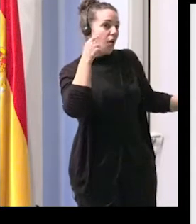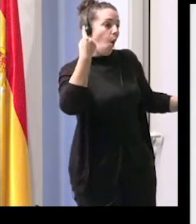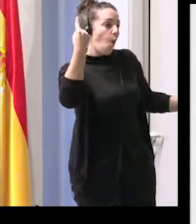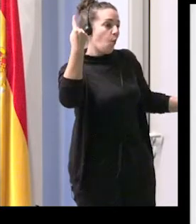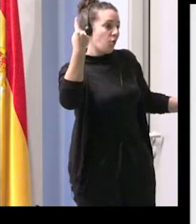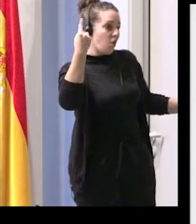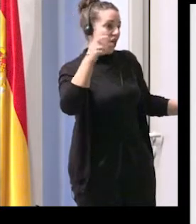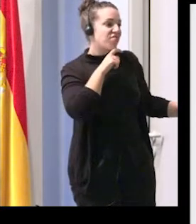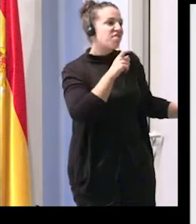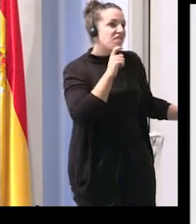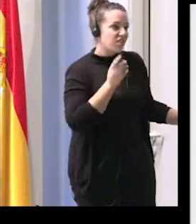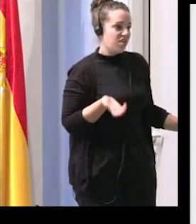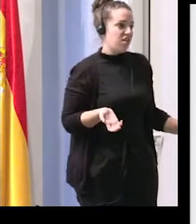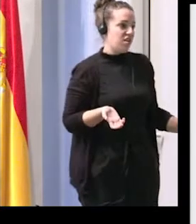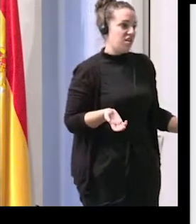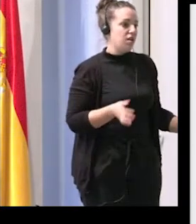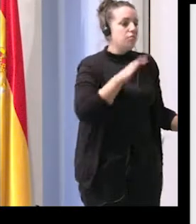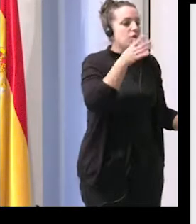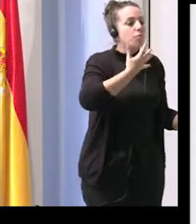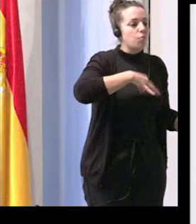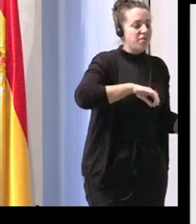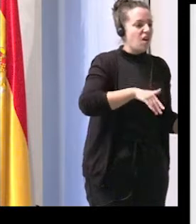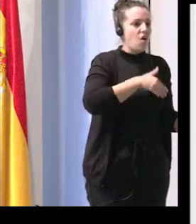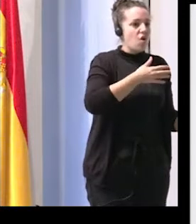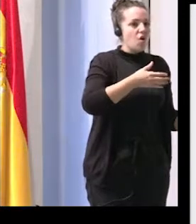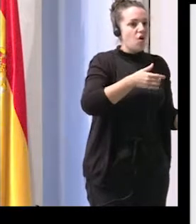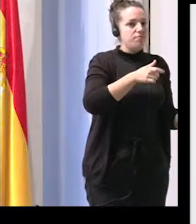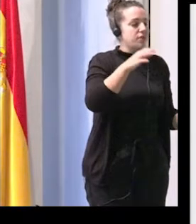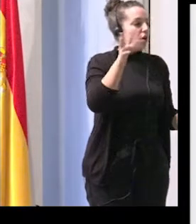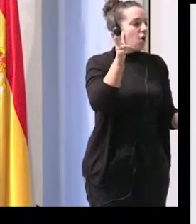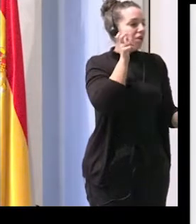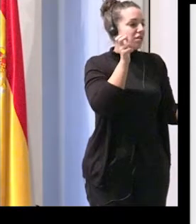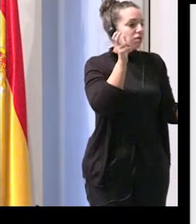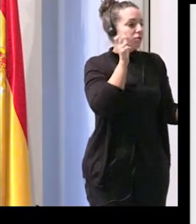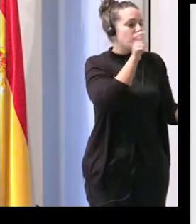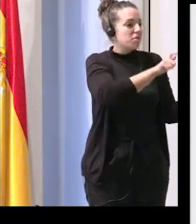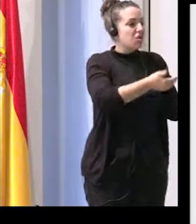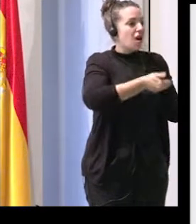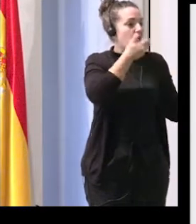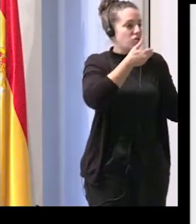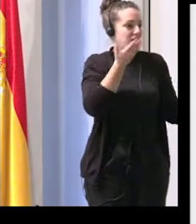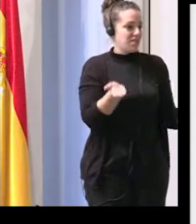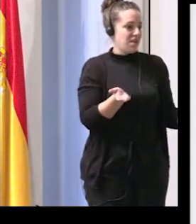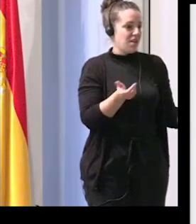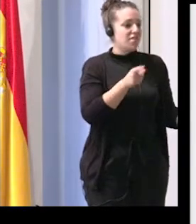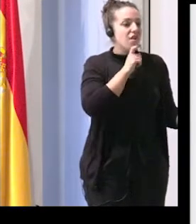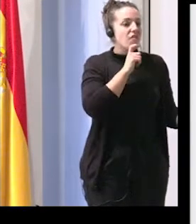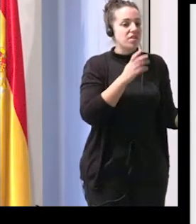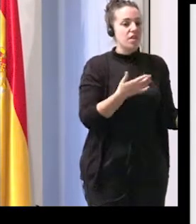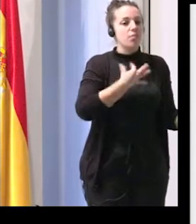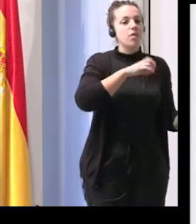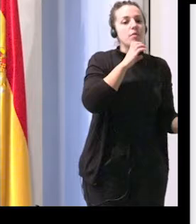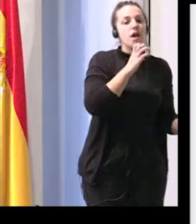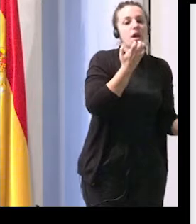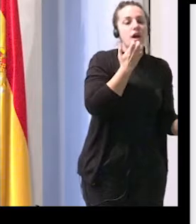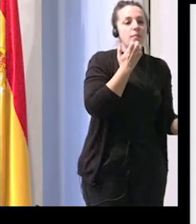We are studying this in children using some working memory tasks. This is very early data, but I want to share it with